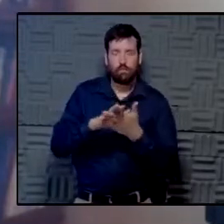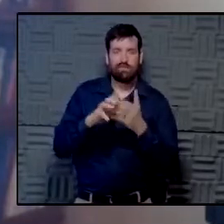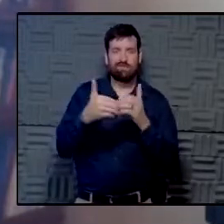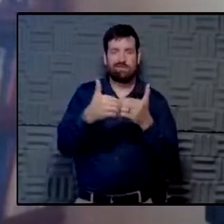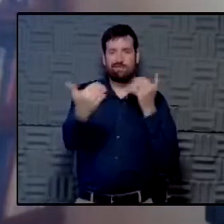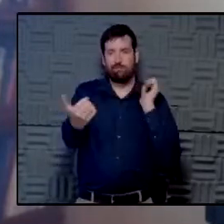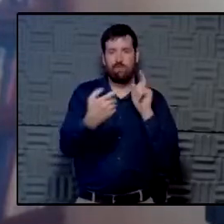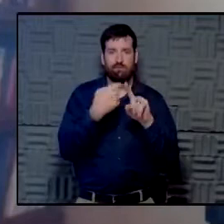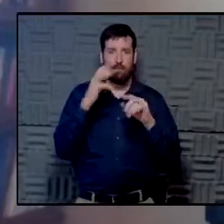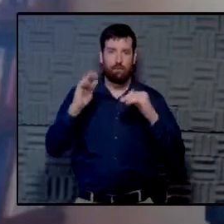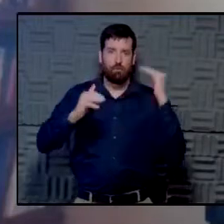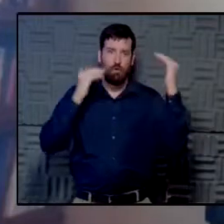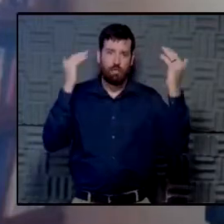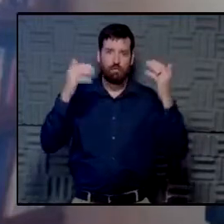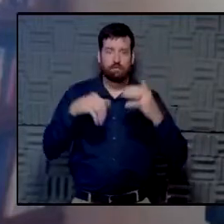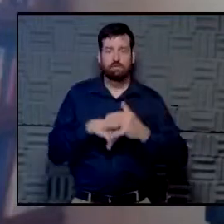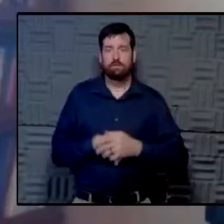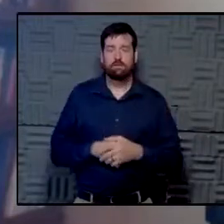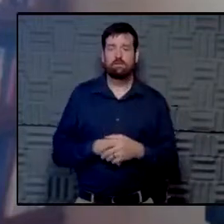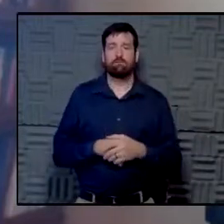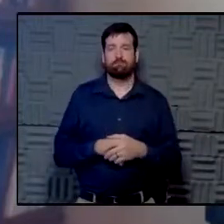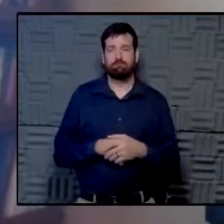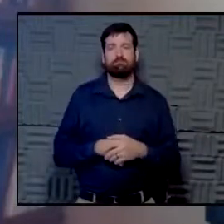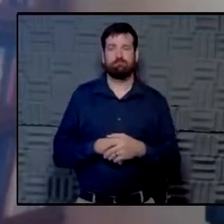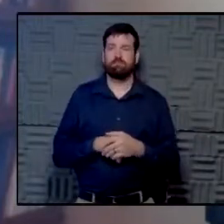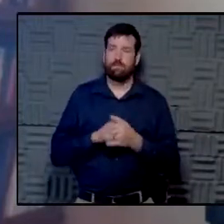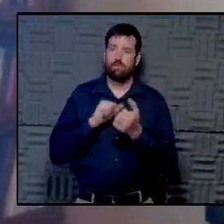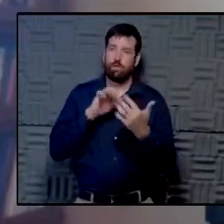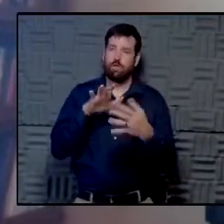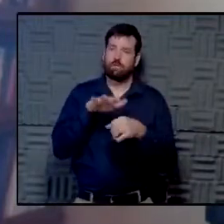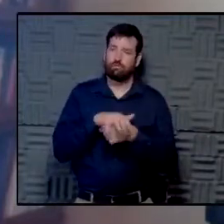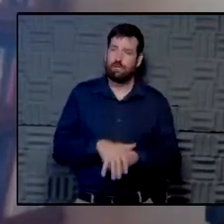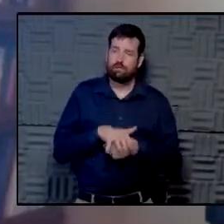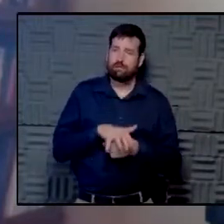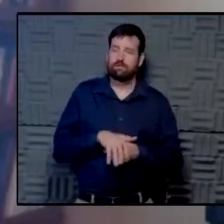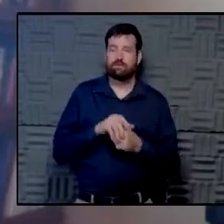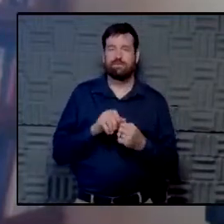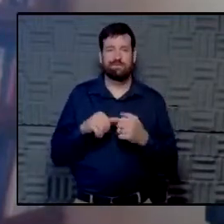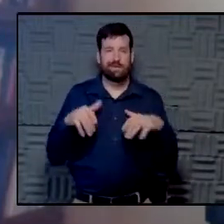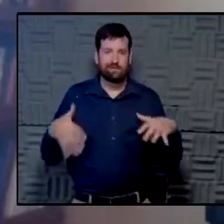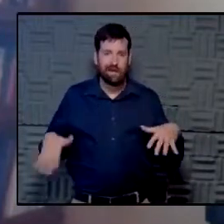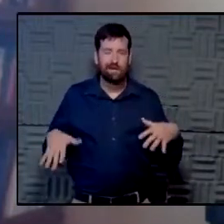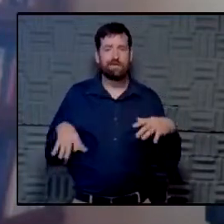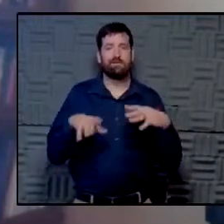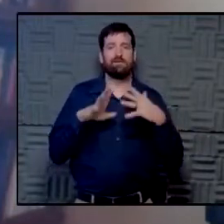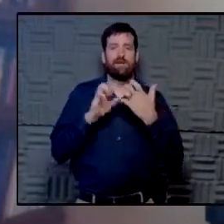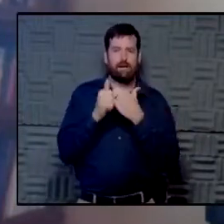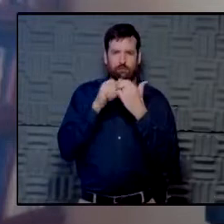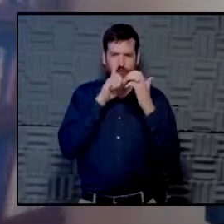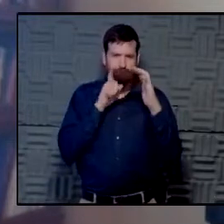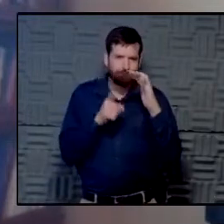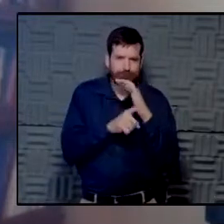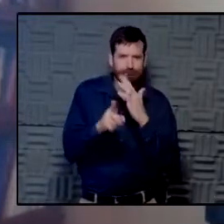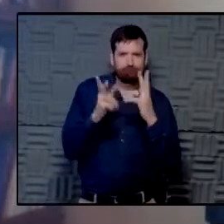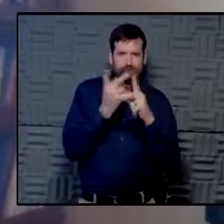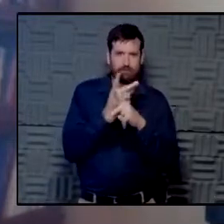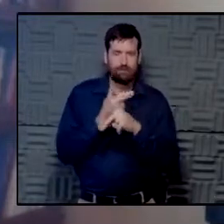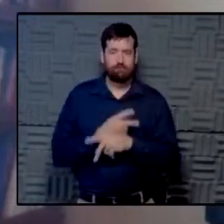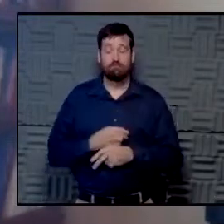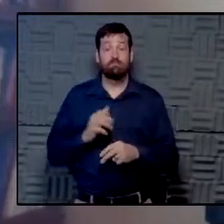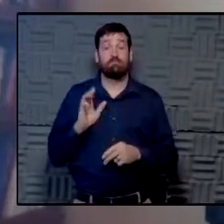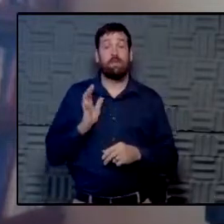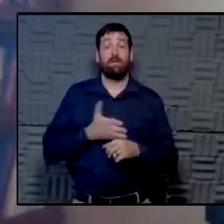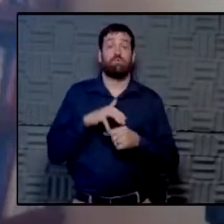their workplace. So that's brought on some stress and anxiety, and just different ways to how to navigate that. In our